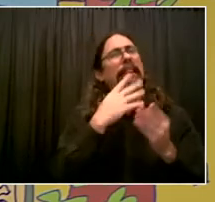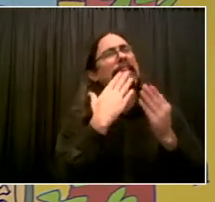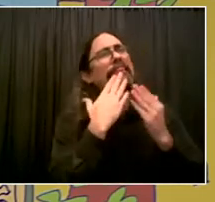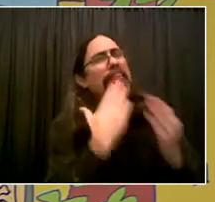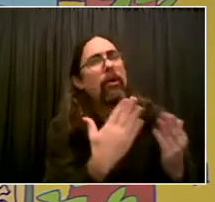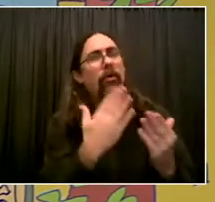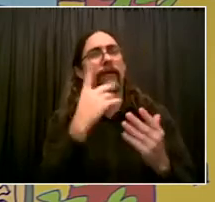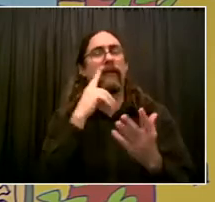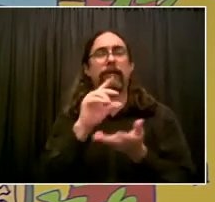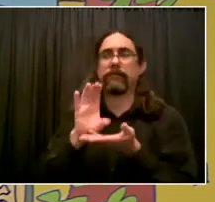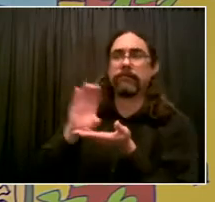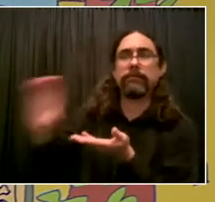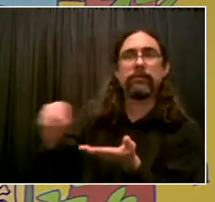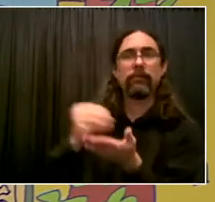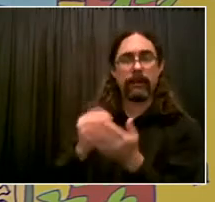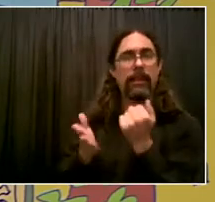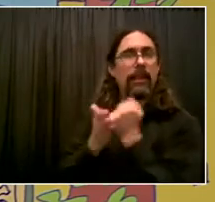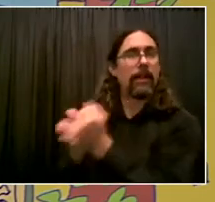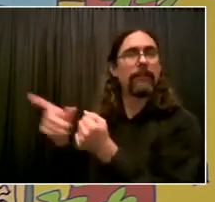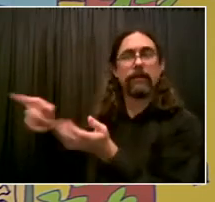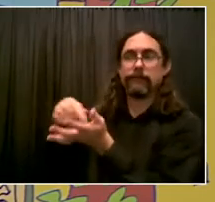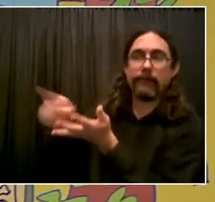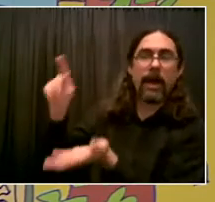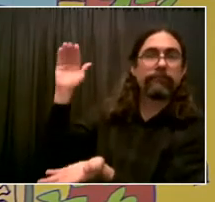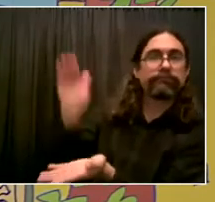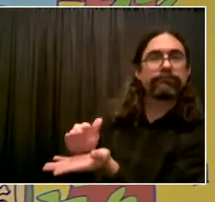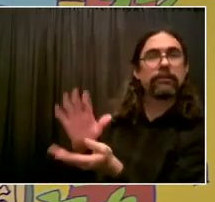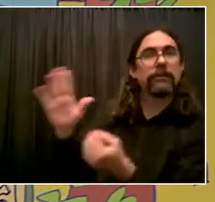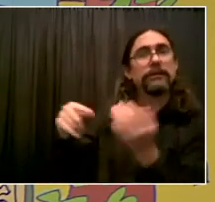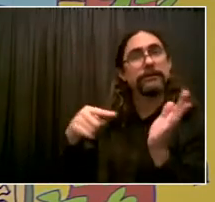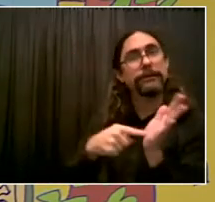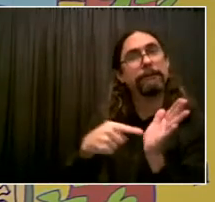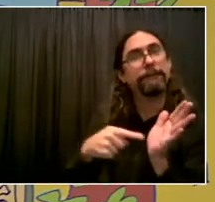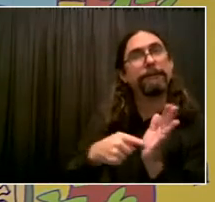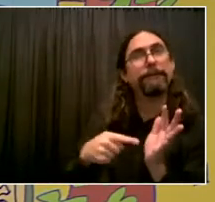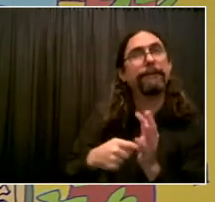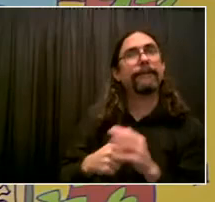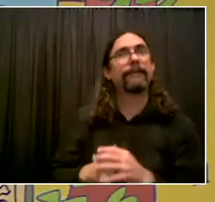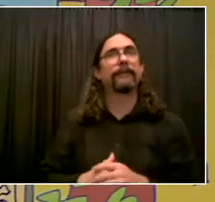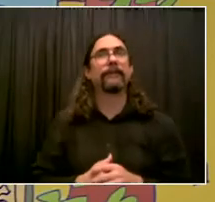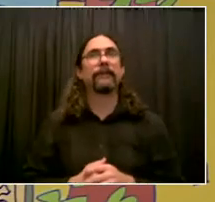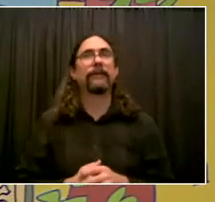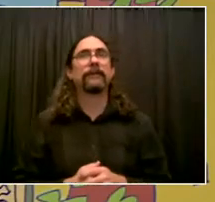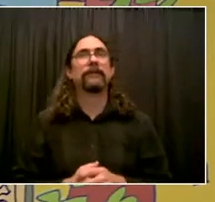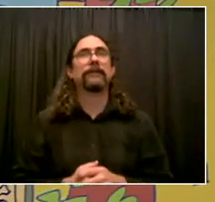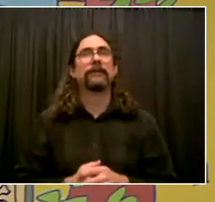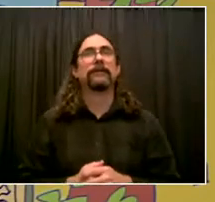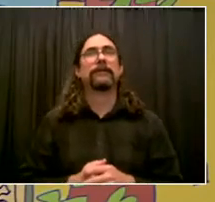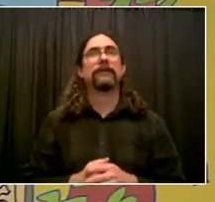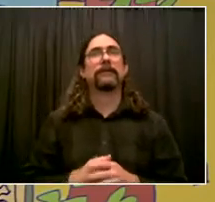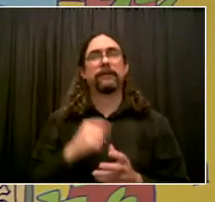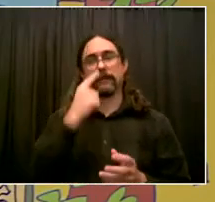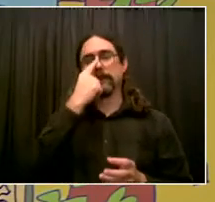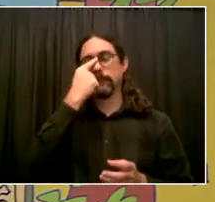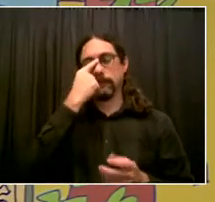want to emphasize this is having a real impact right now to relieve that pressure on the drivers. Go ahead, Emma.